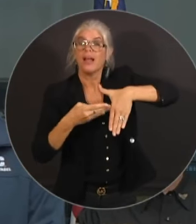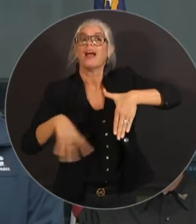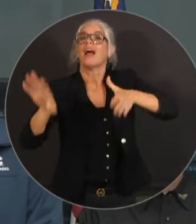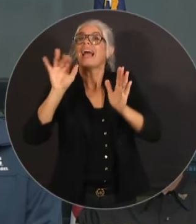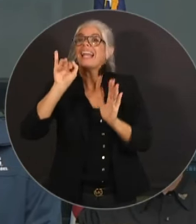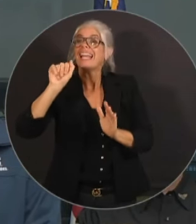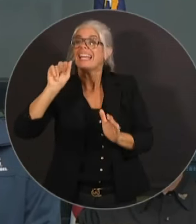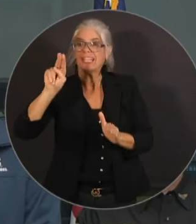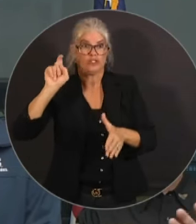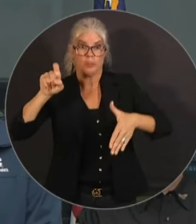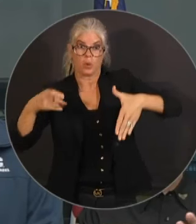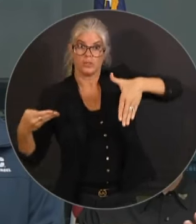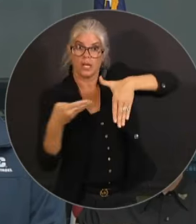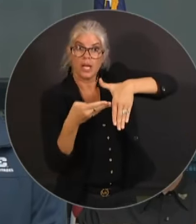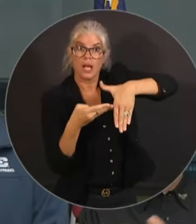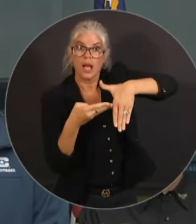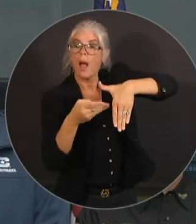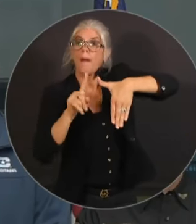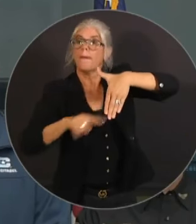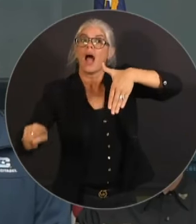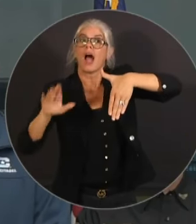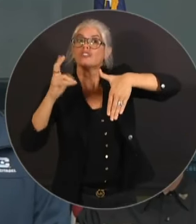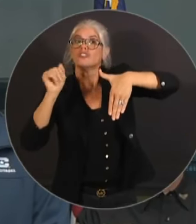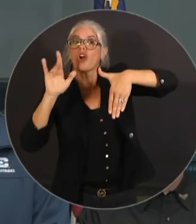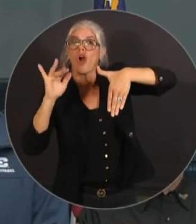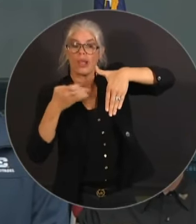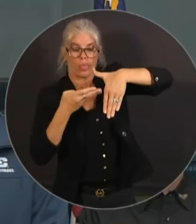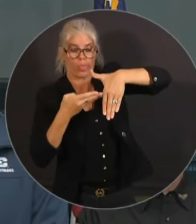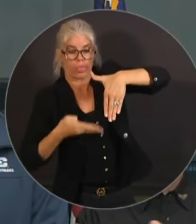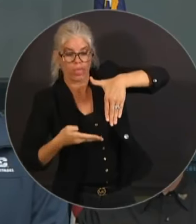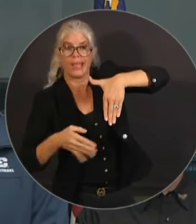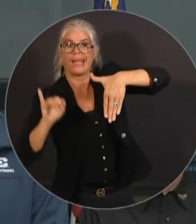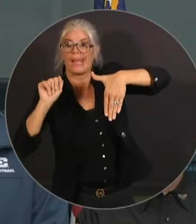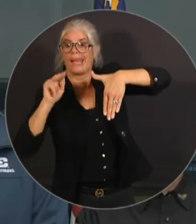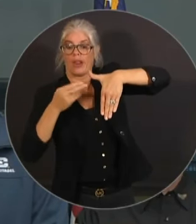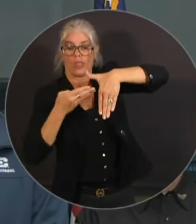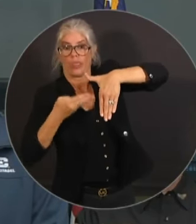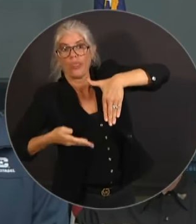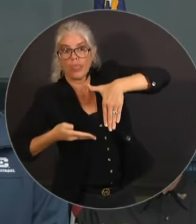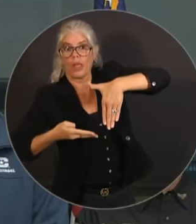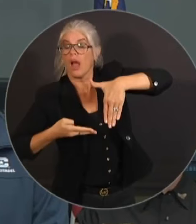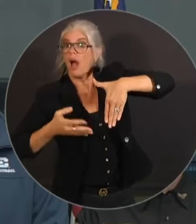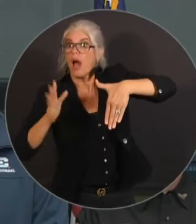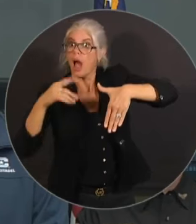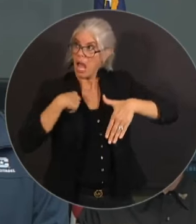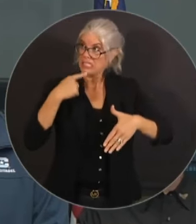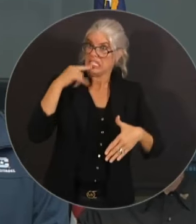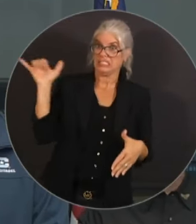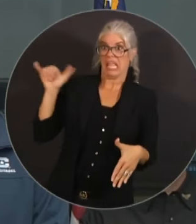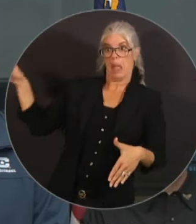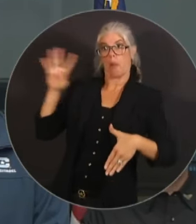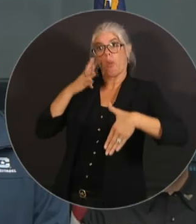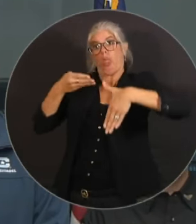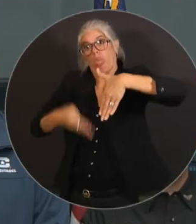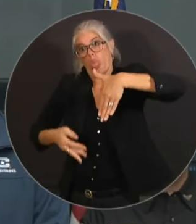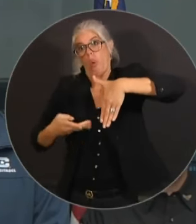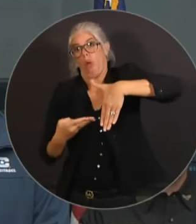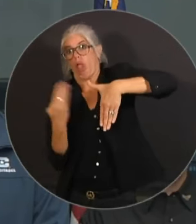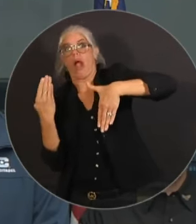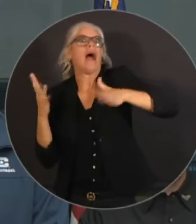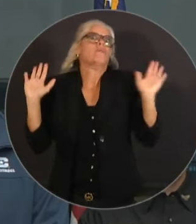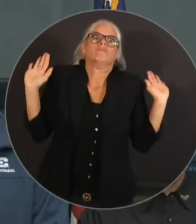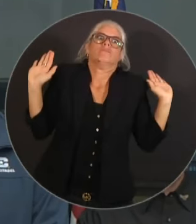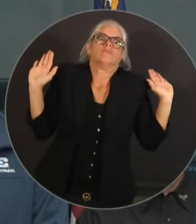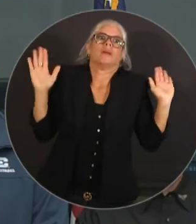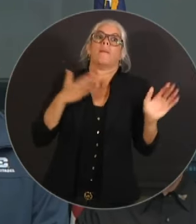And those curve. Now, I'm not saying this is going to curve far south. It's possible. Those are some models that say that. But I think they're looking